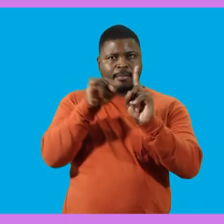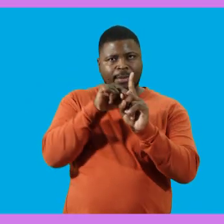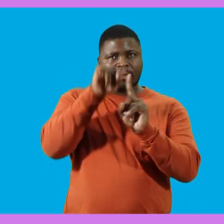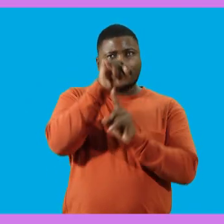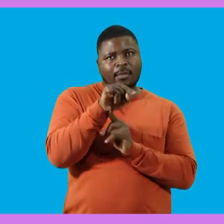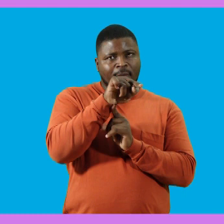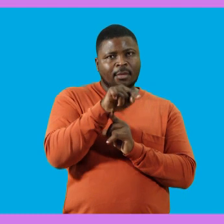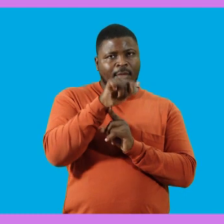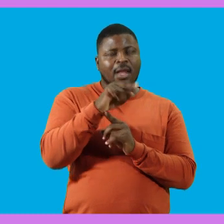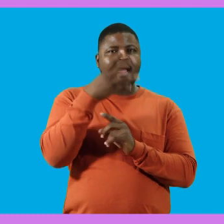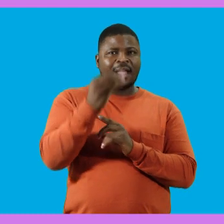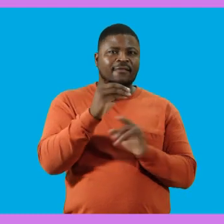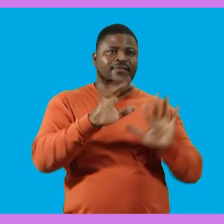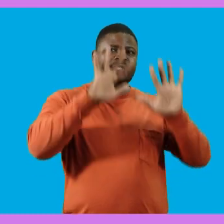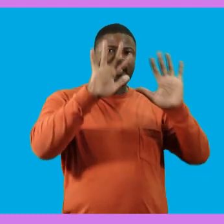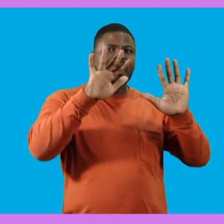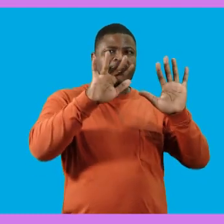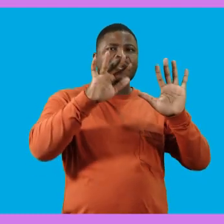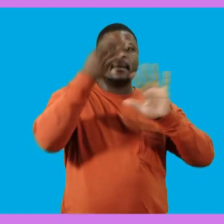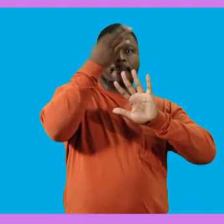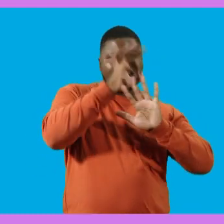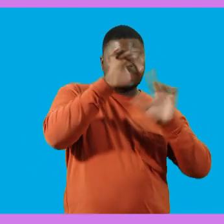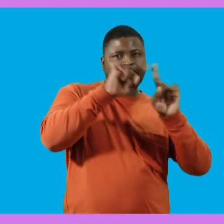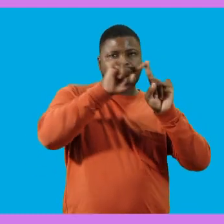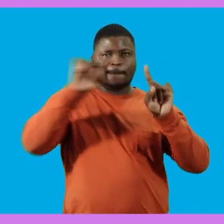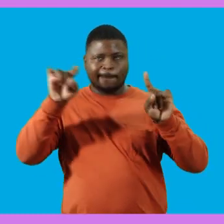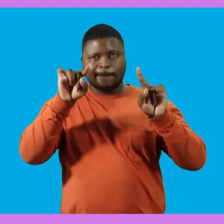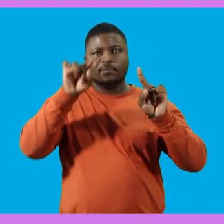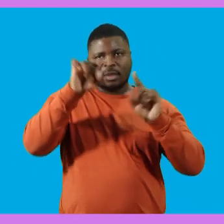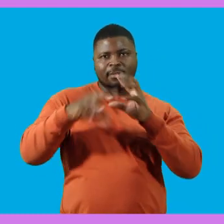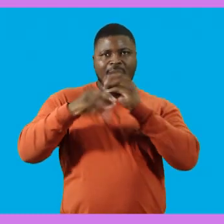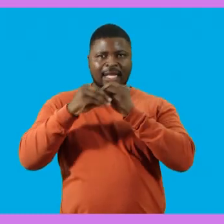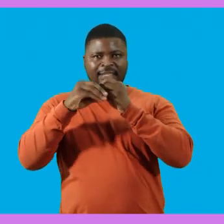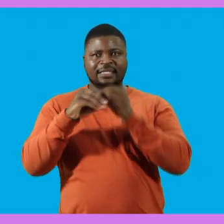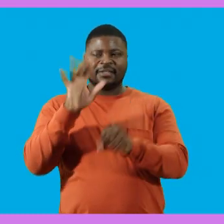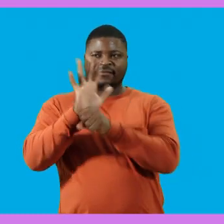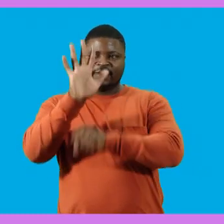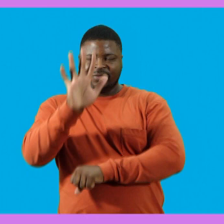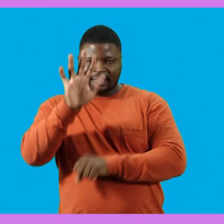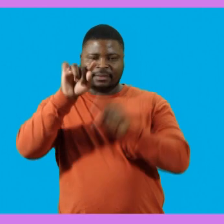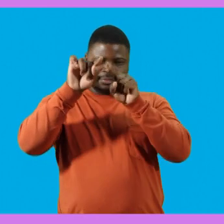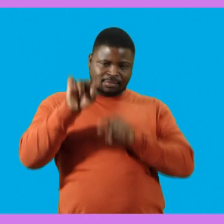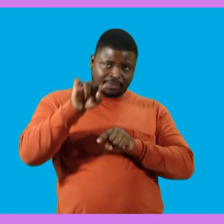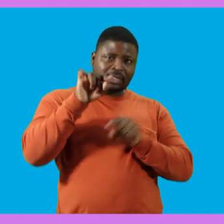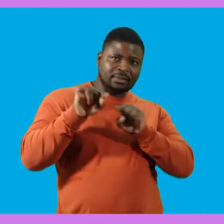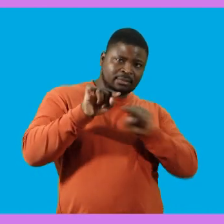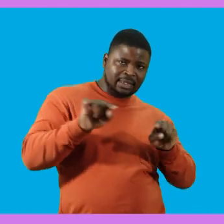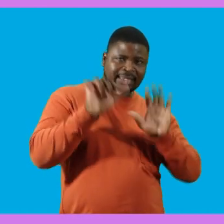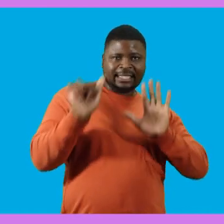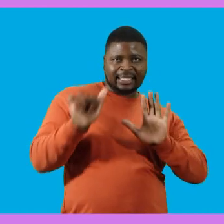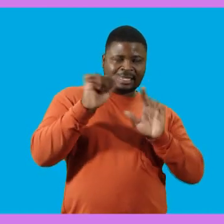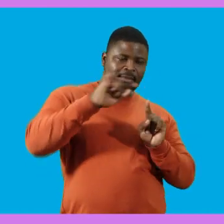figure. So it's the 10 meters plus the 15 plus 6